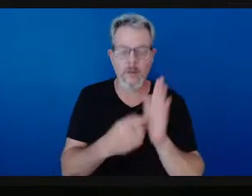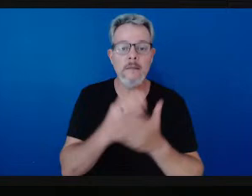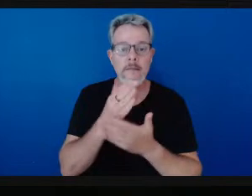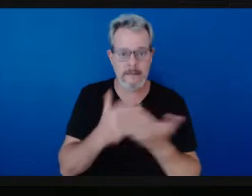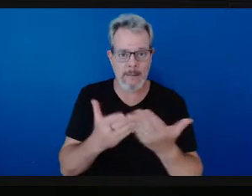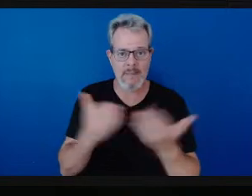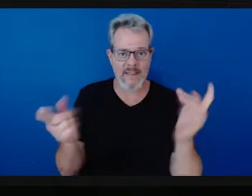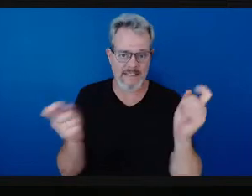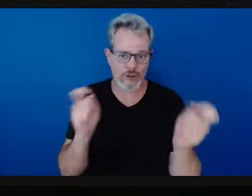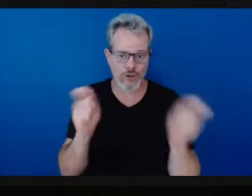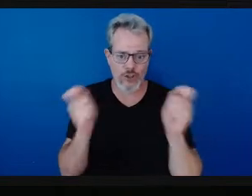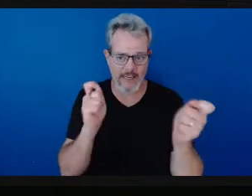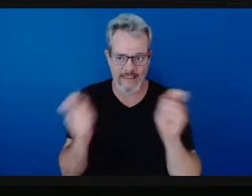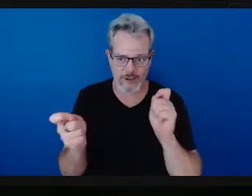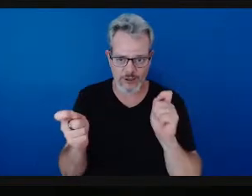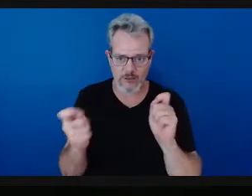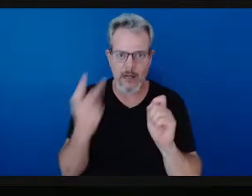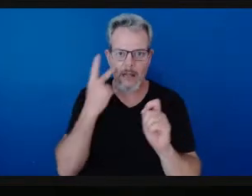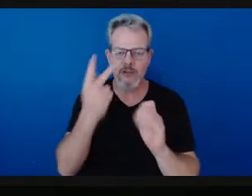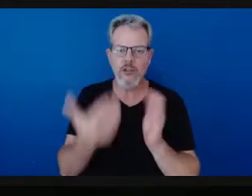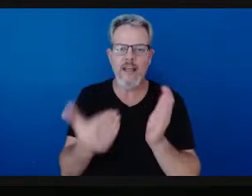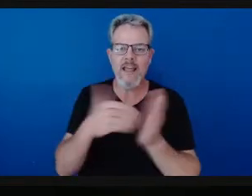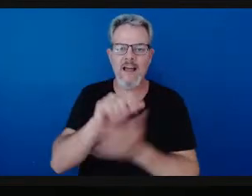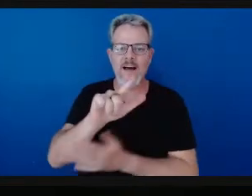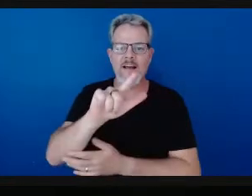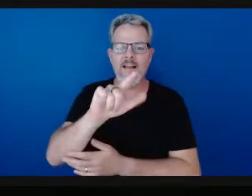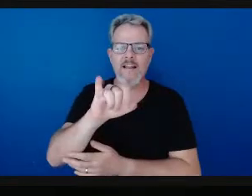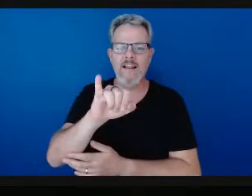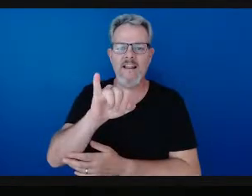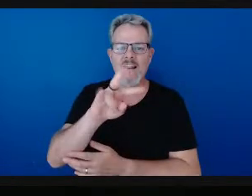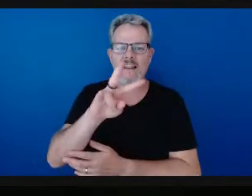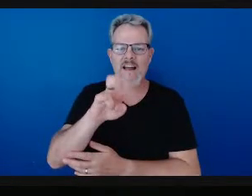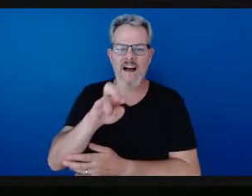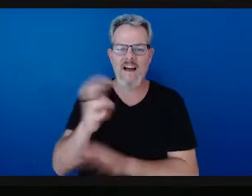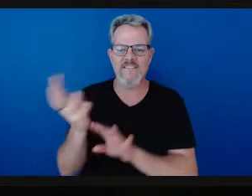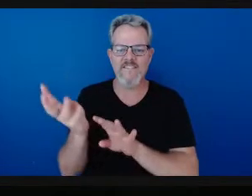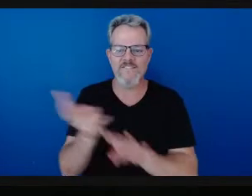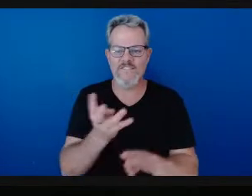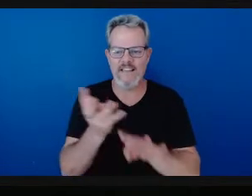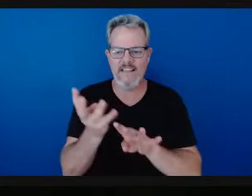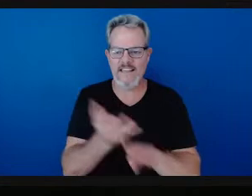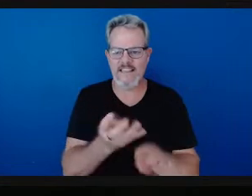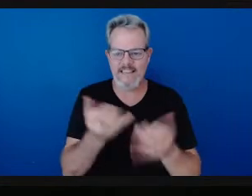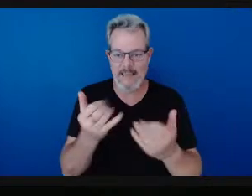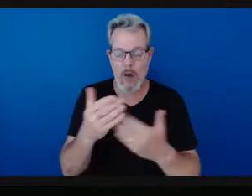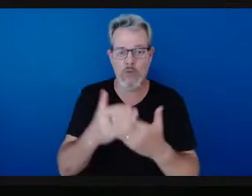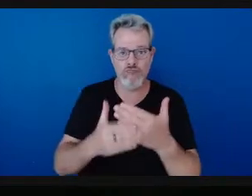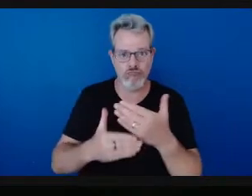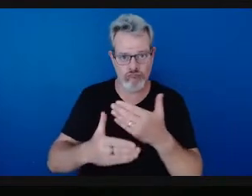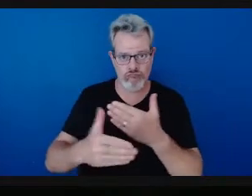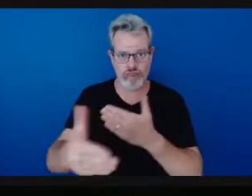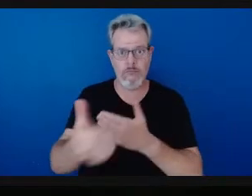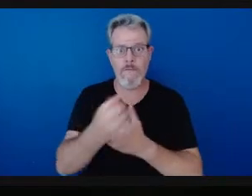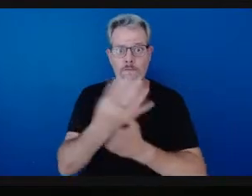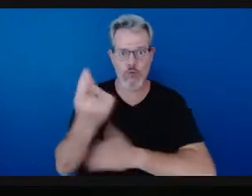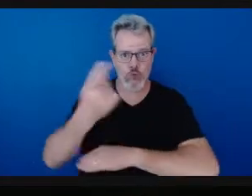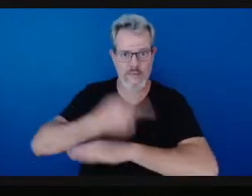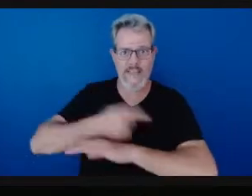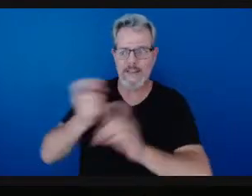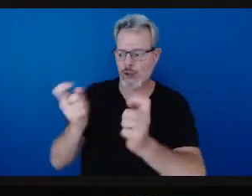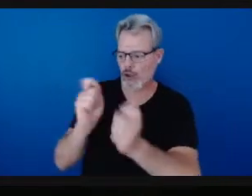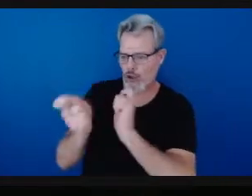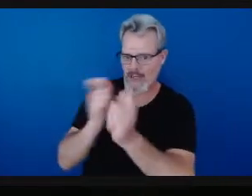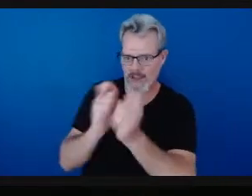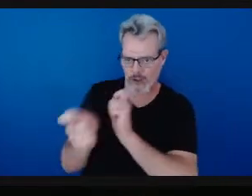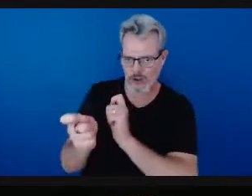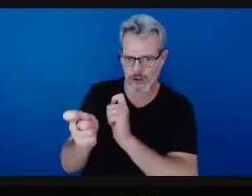Let me pull the live video back up for you guys here, but things are expected to continue to change over the next few days. Often the most dramatic